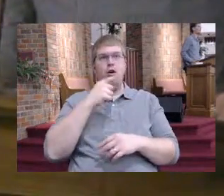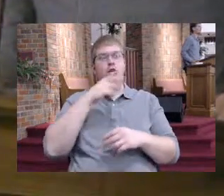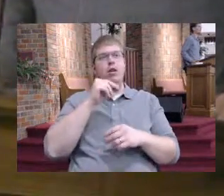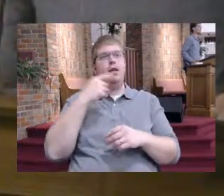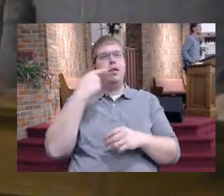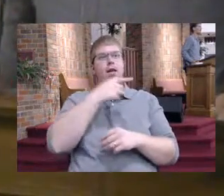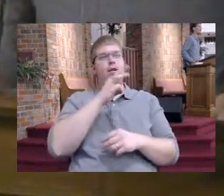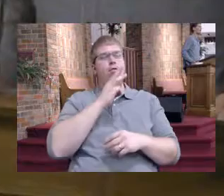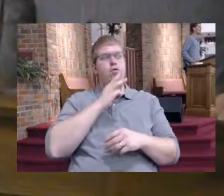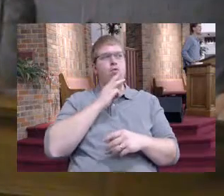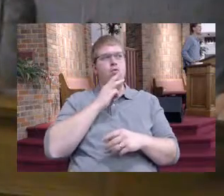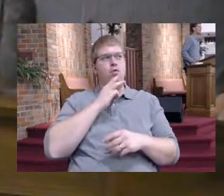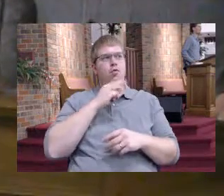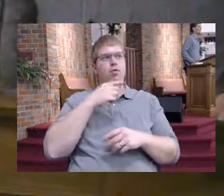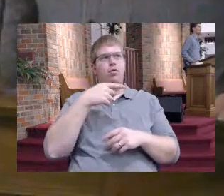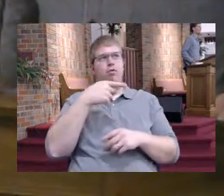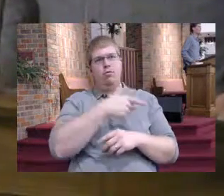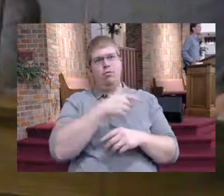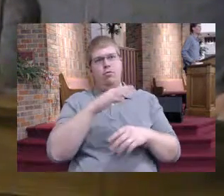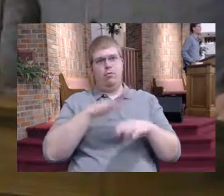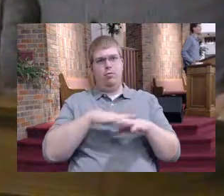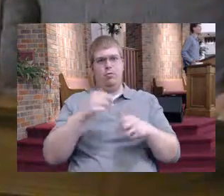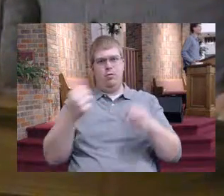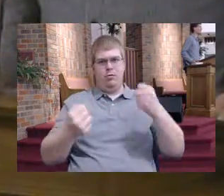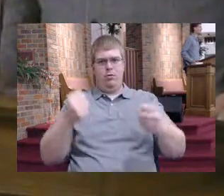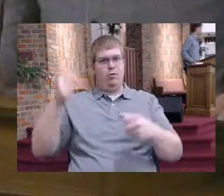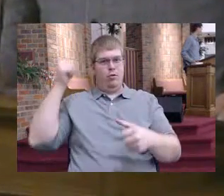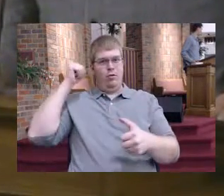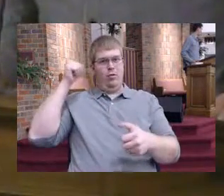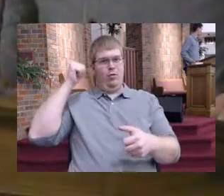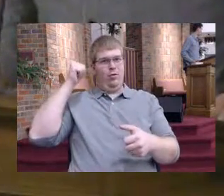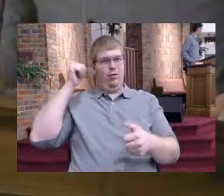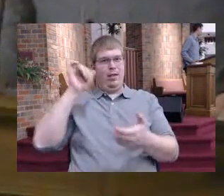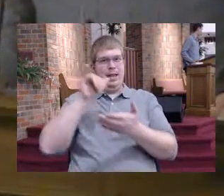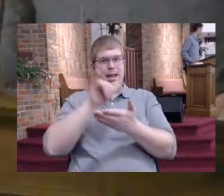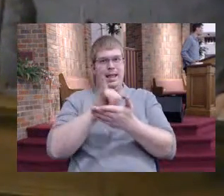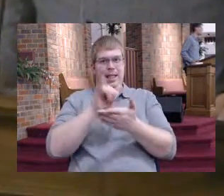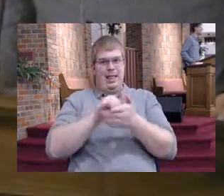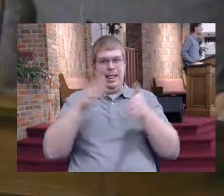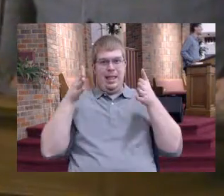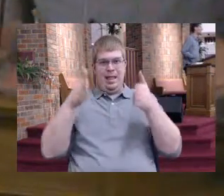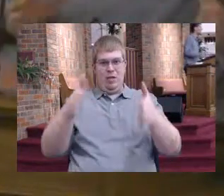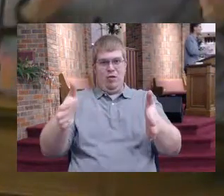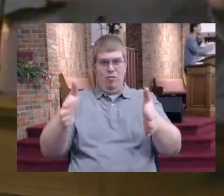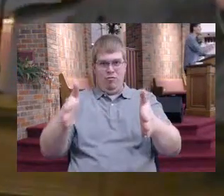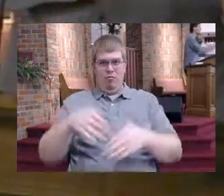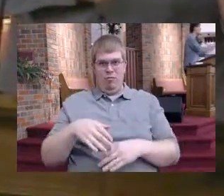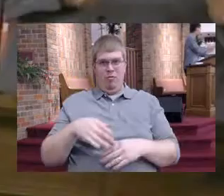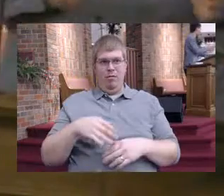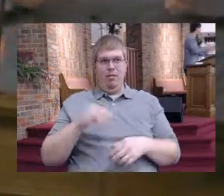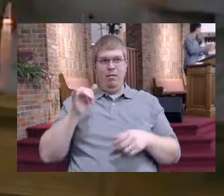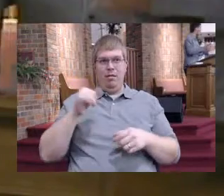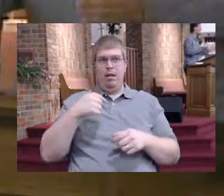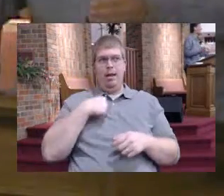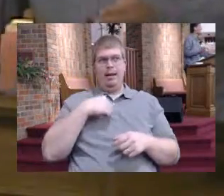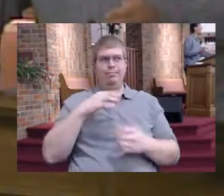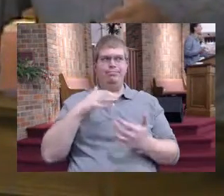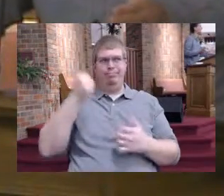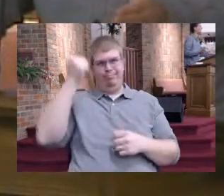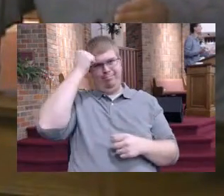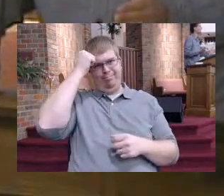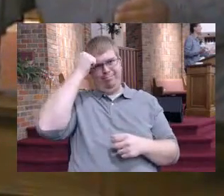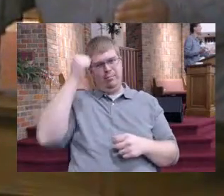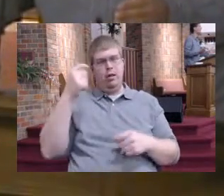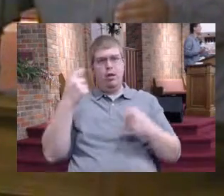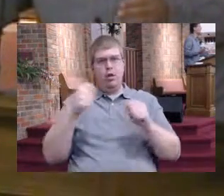road. And so what I was trying to do, quite stupidly, was to ride on the